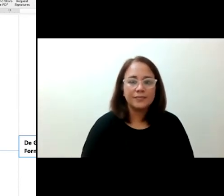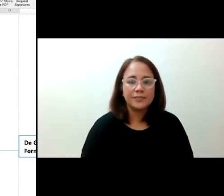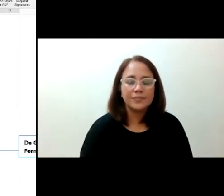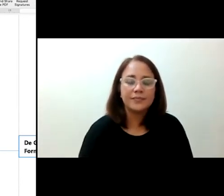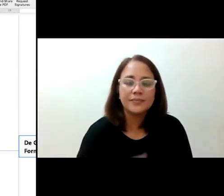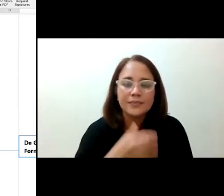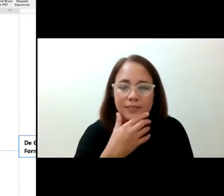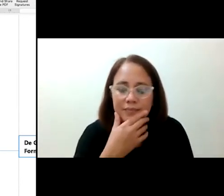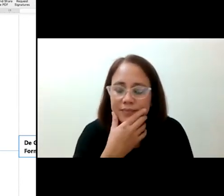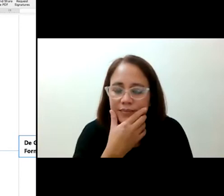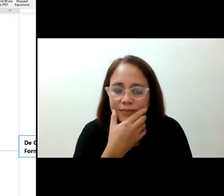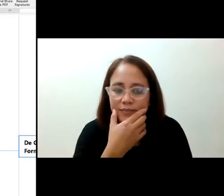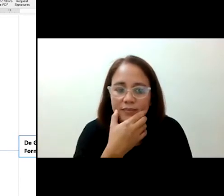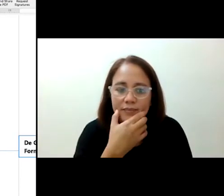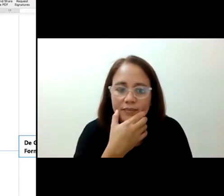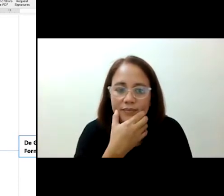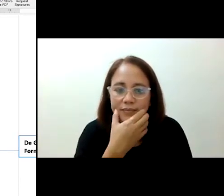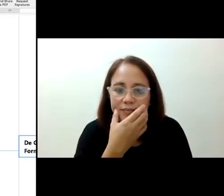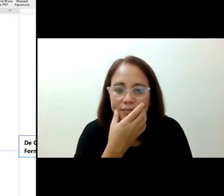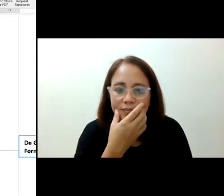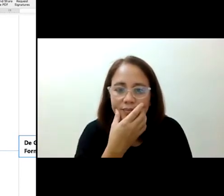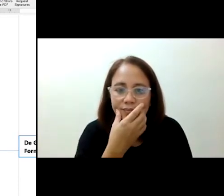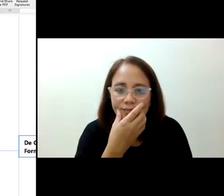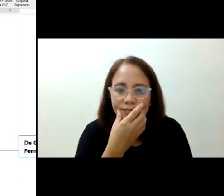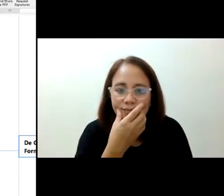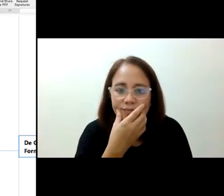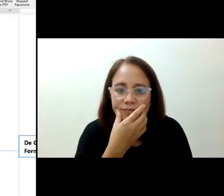We should also add a number,